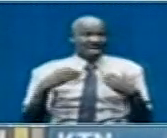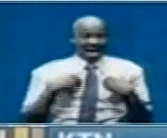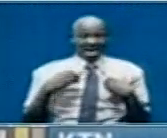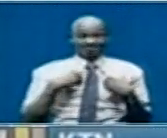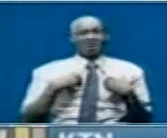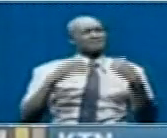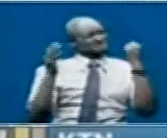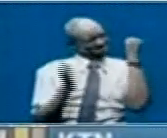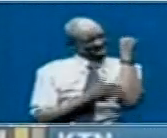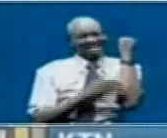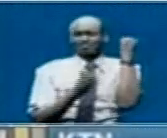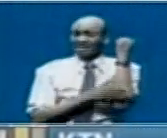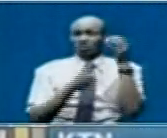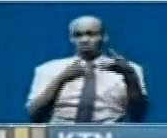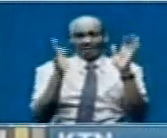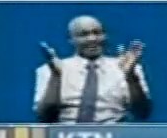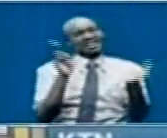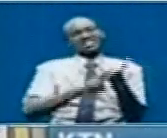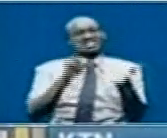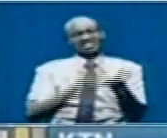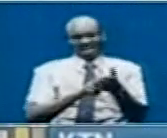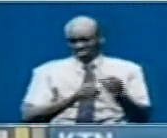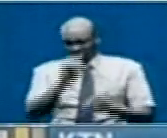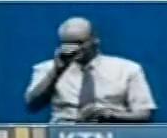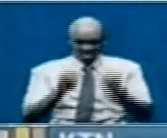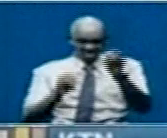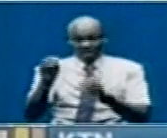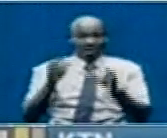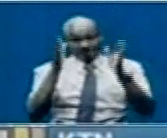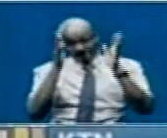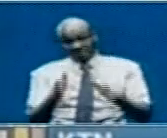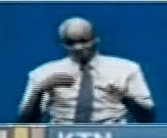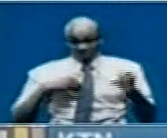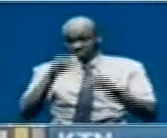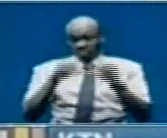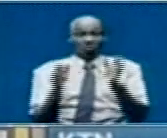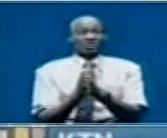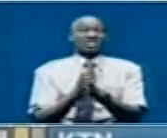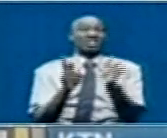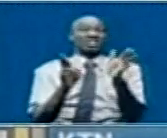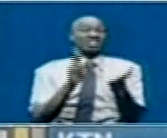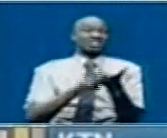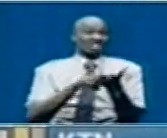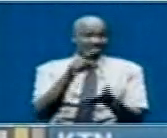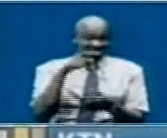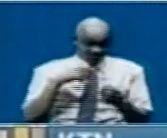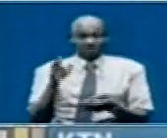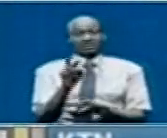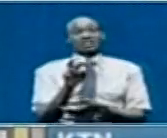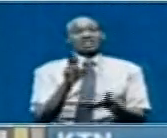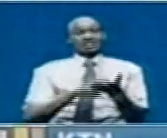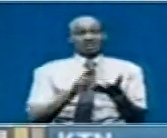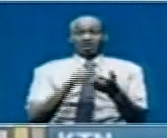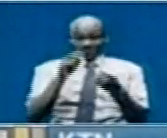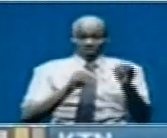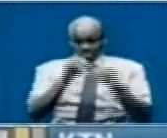bogus register. Bogus to the extent that somebody has tampered with the register. If we tamper with that register, we